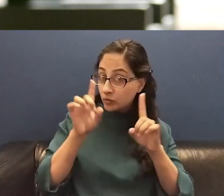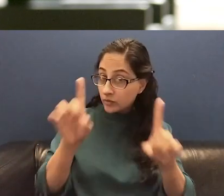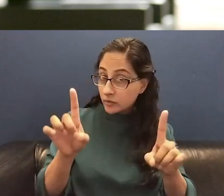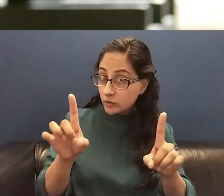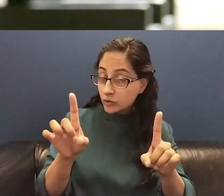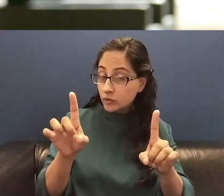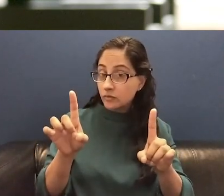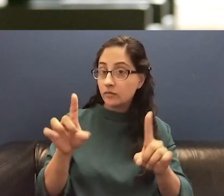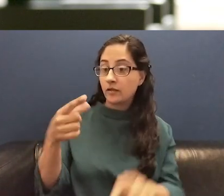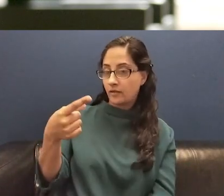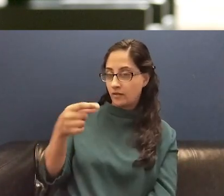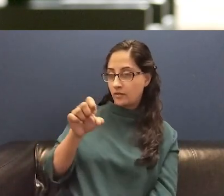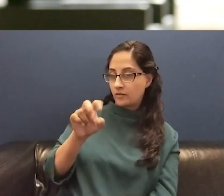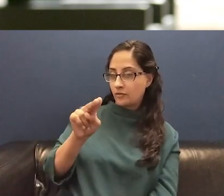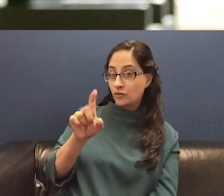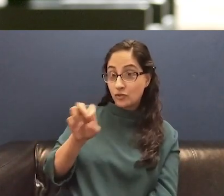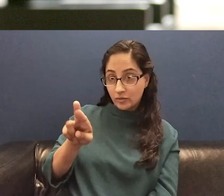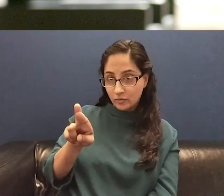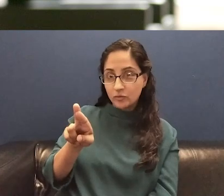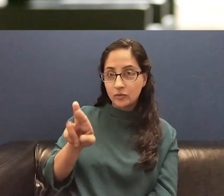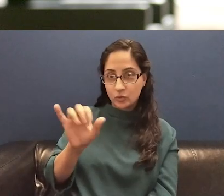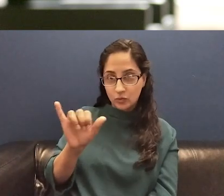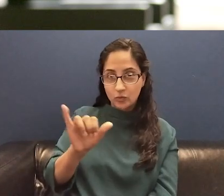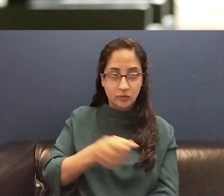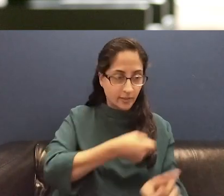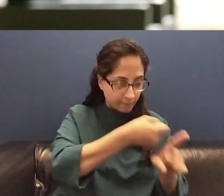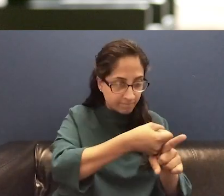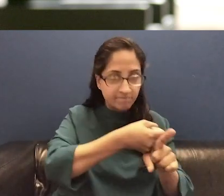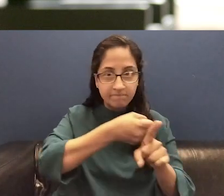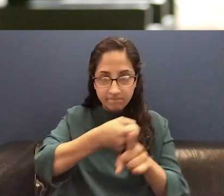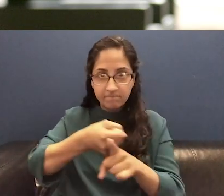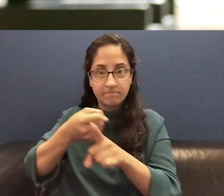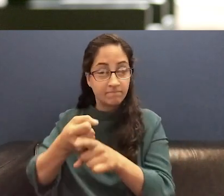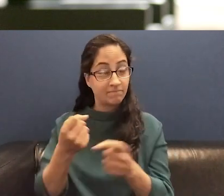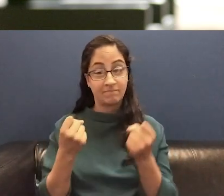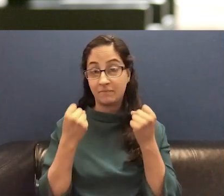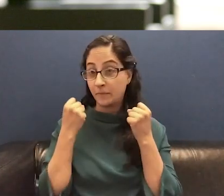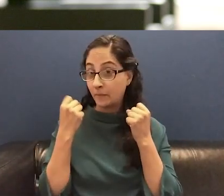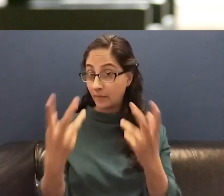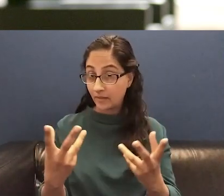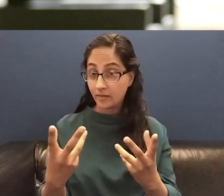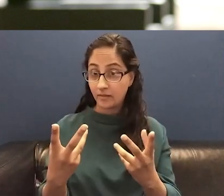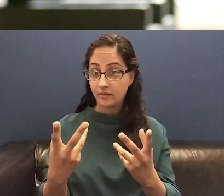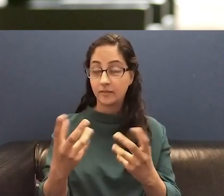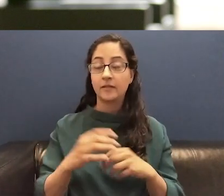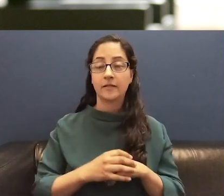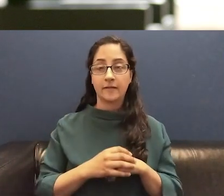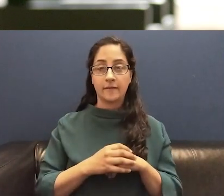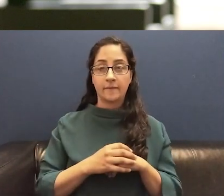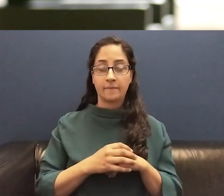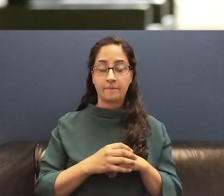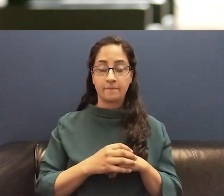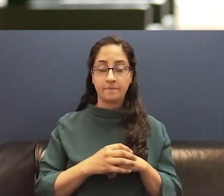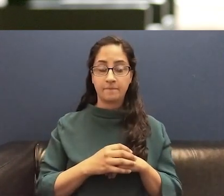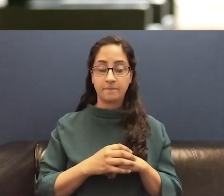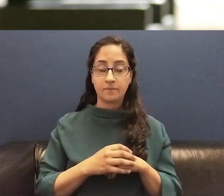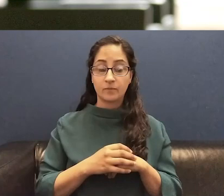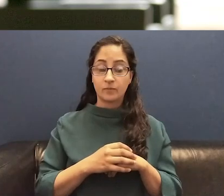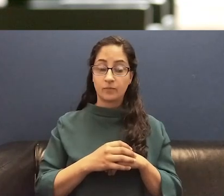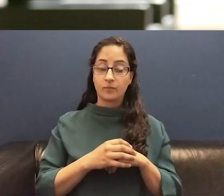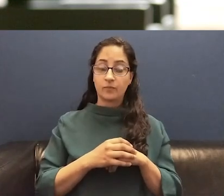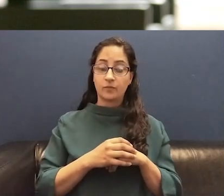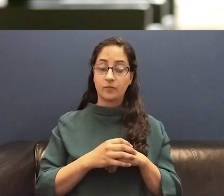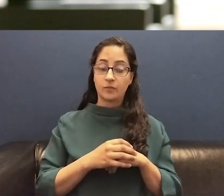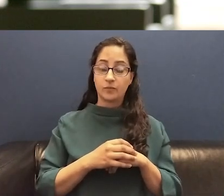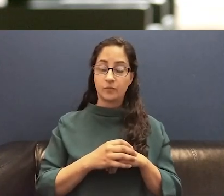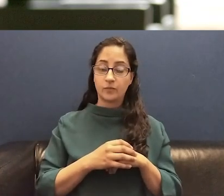gender issues as a result of the COVID pandemic around the world. And so this year's walk is a time for us to remember all